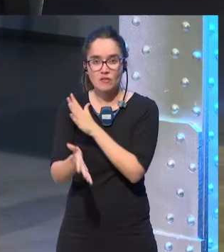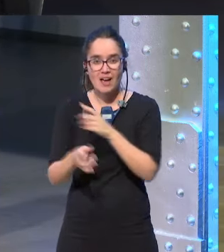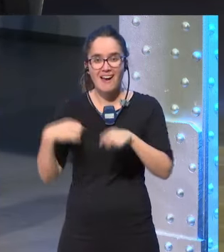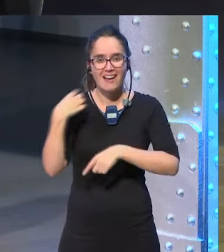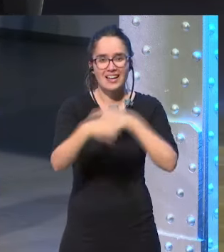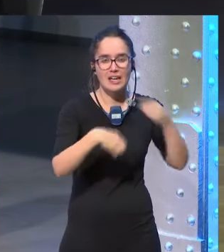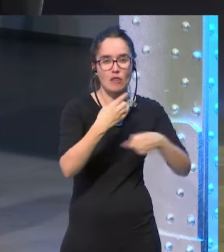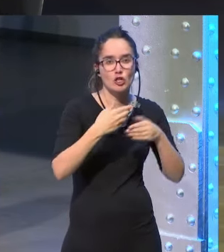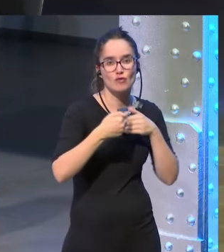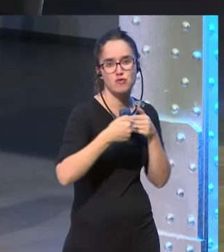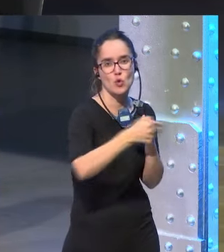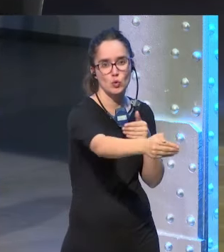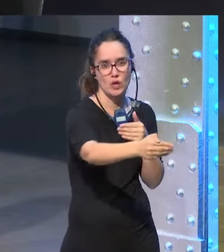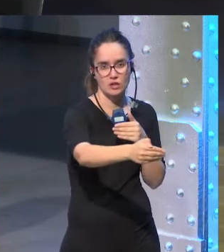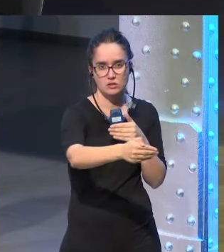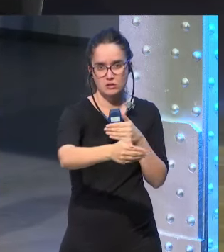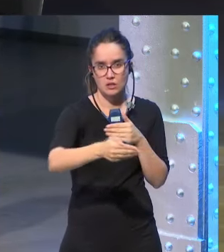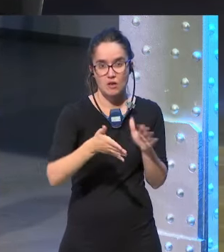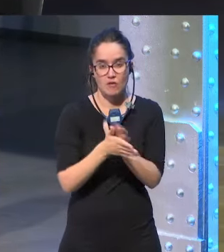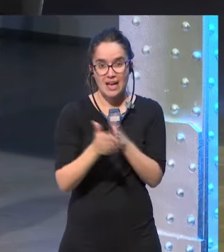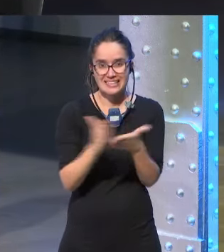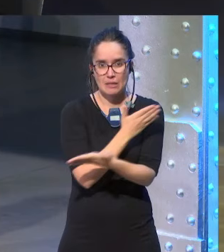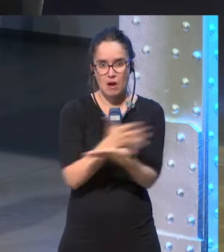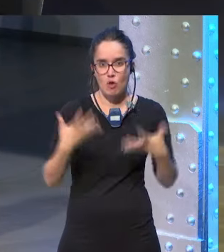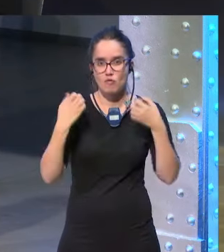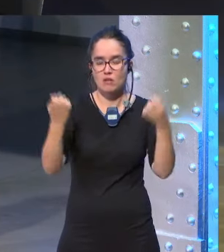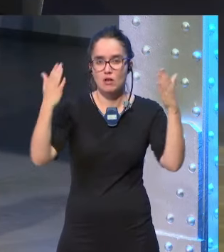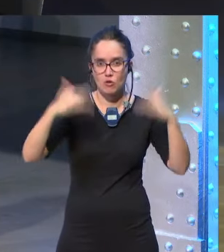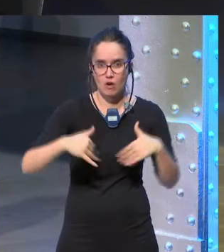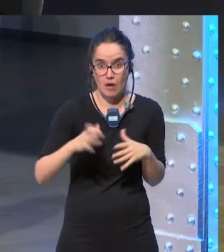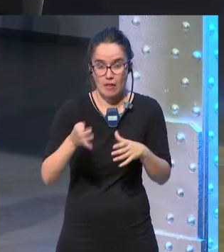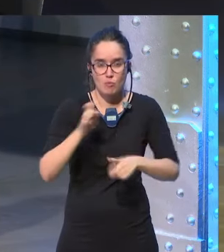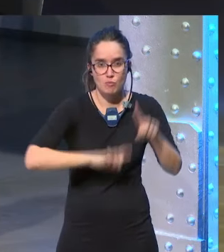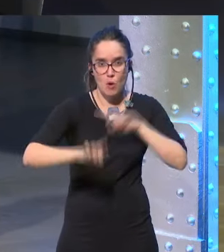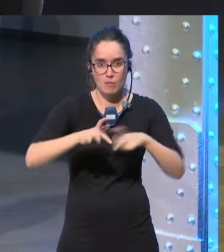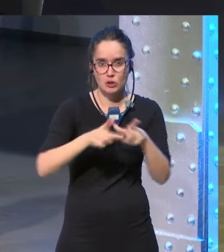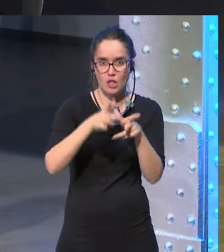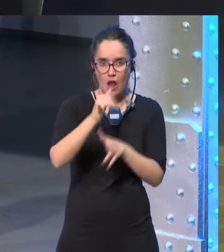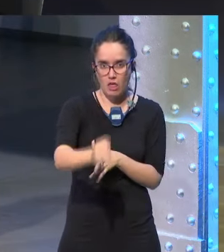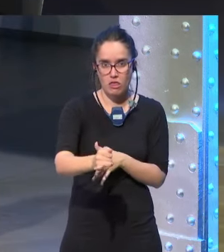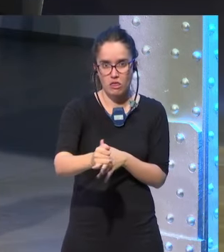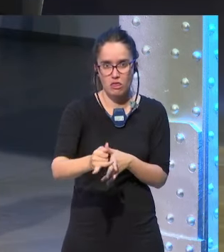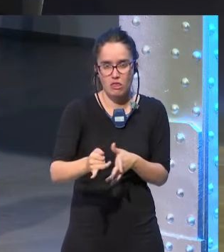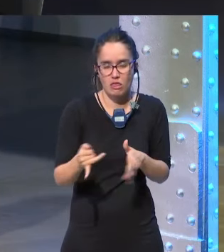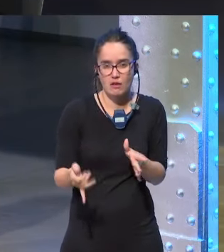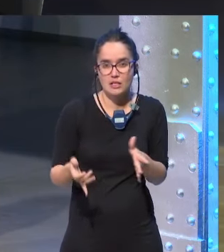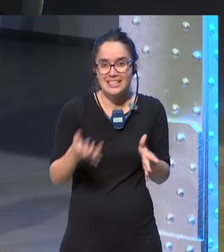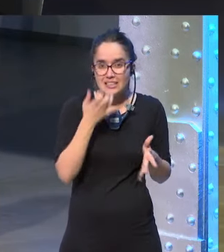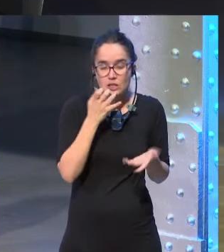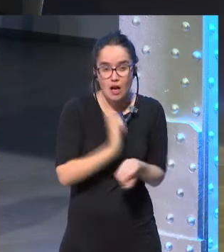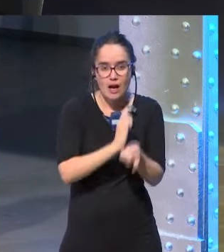not so much of a gap. Of course, there is societal problems, like with every change of technology that